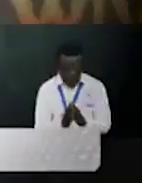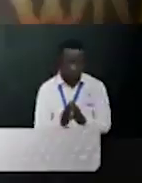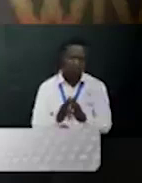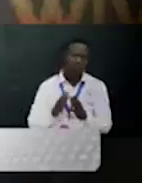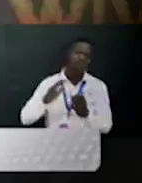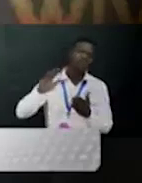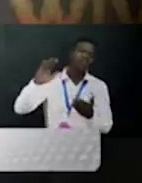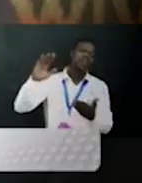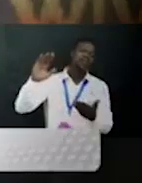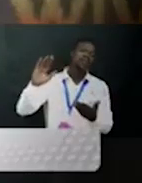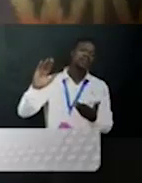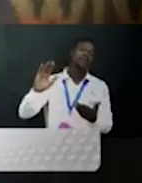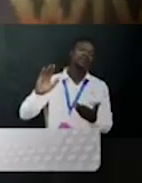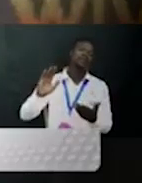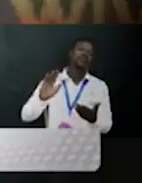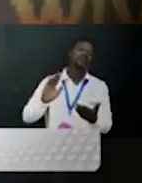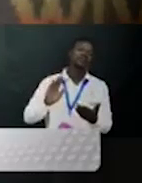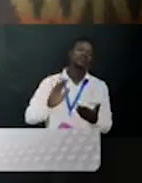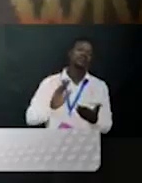Of glory,